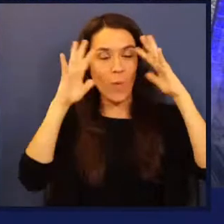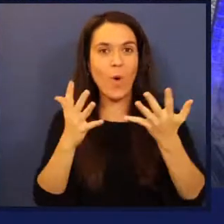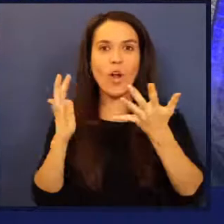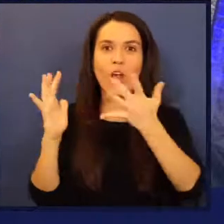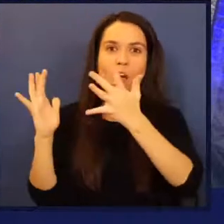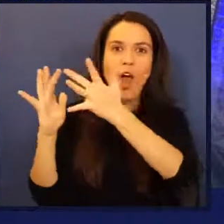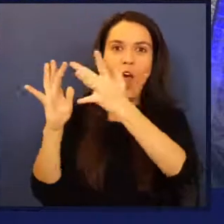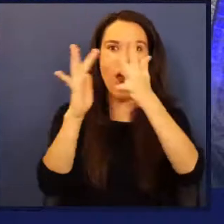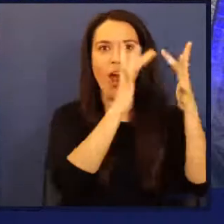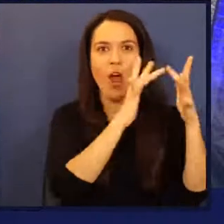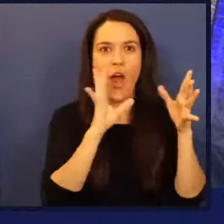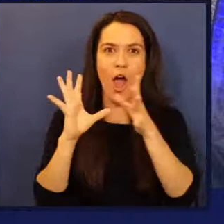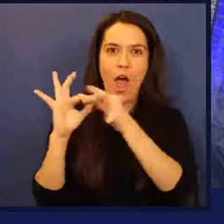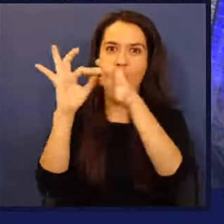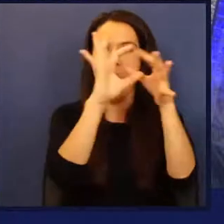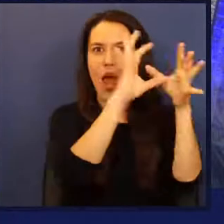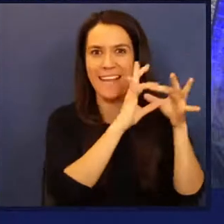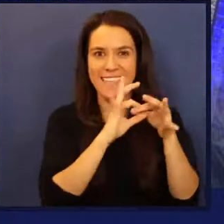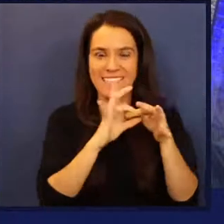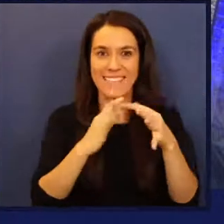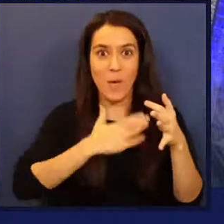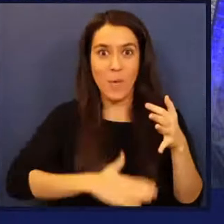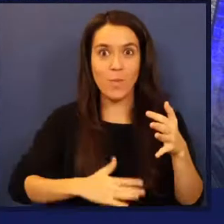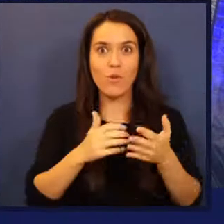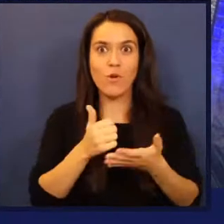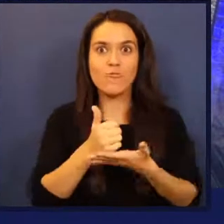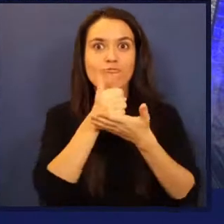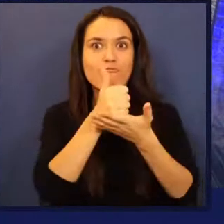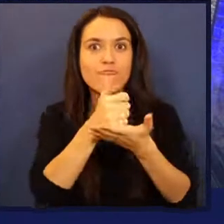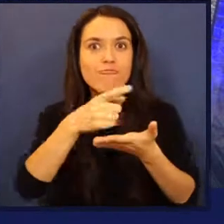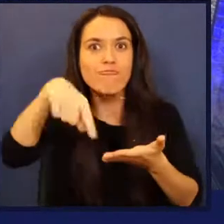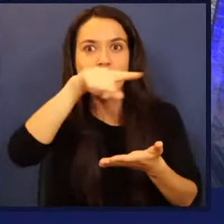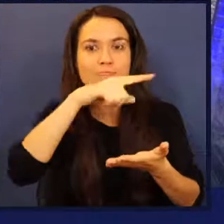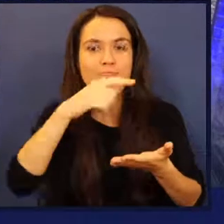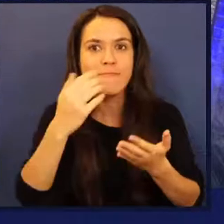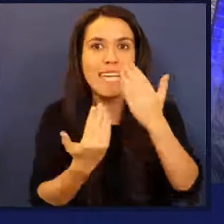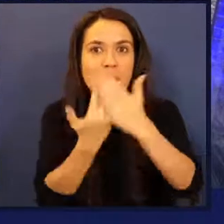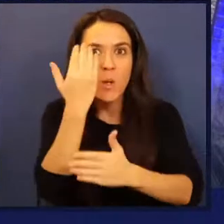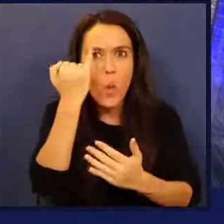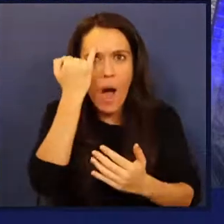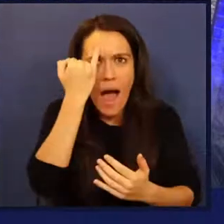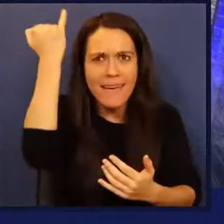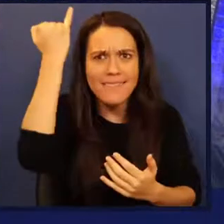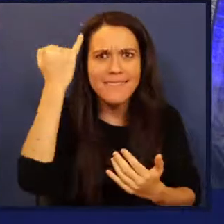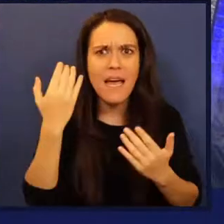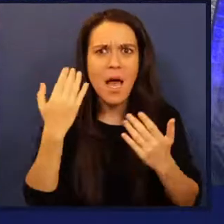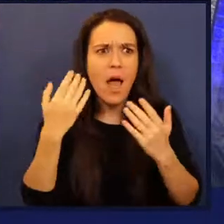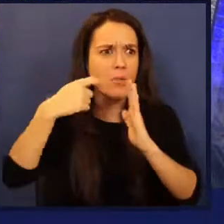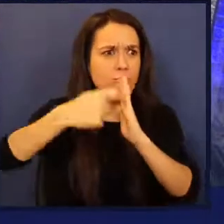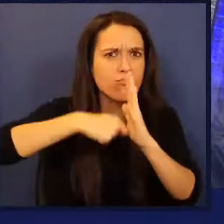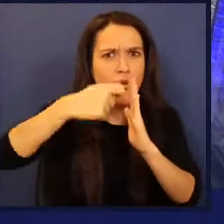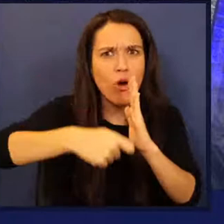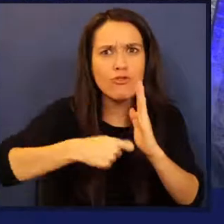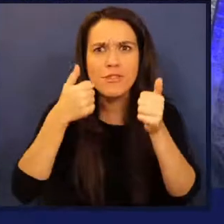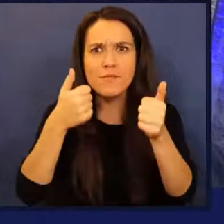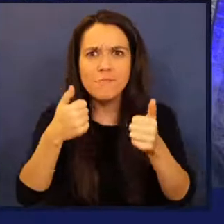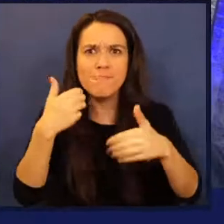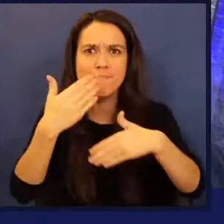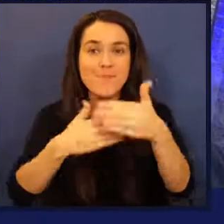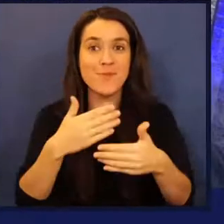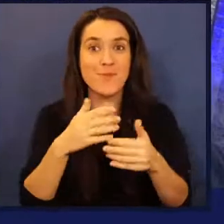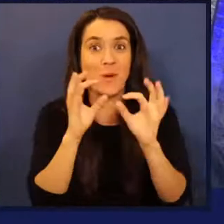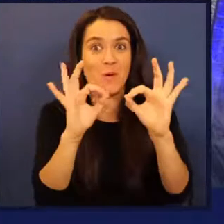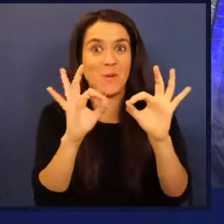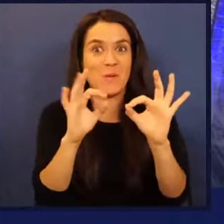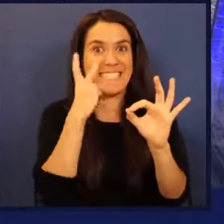help people get new ideas, actually, for new projects. So it's really cool to hear about the ideas that you have,